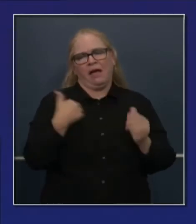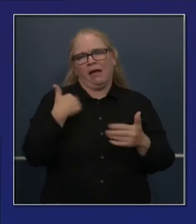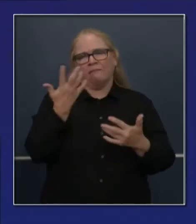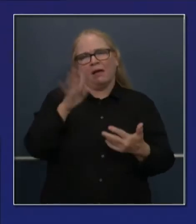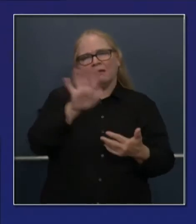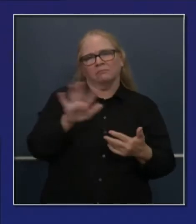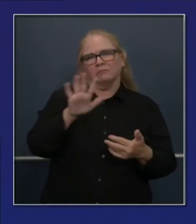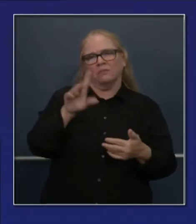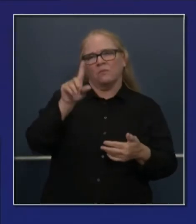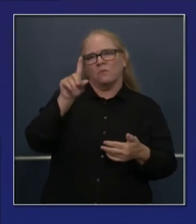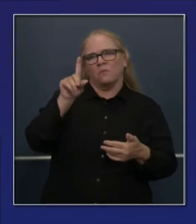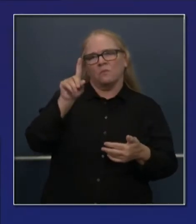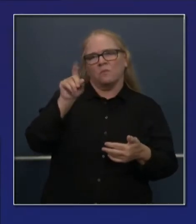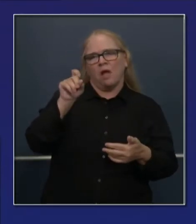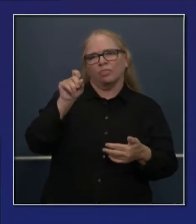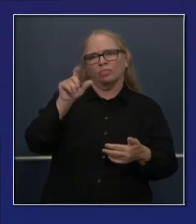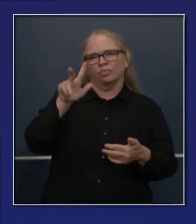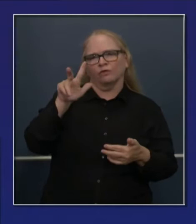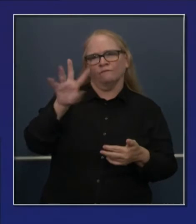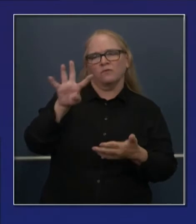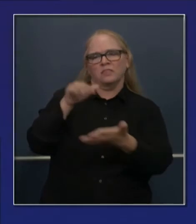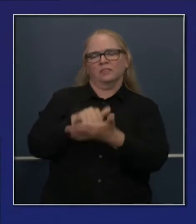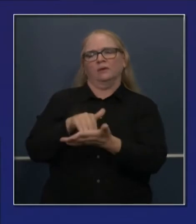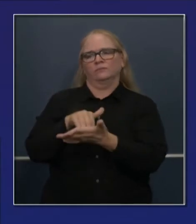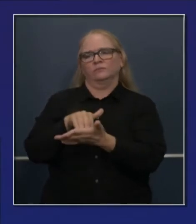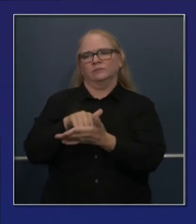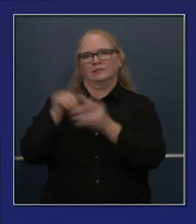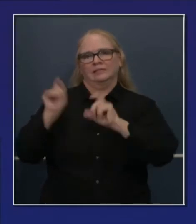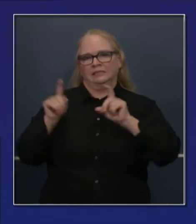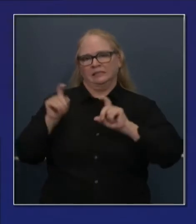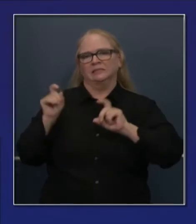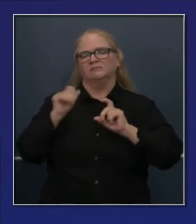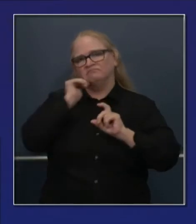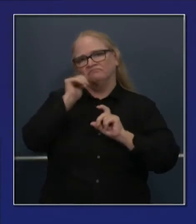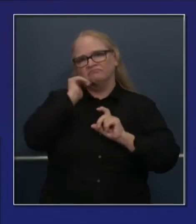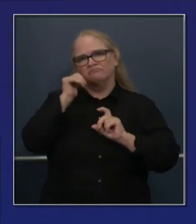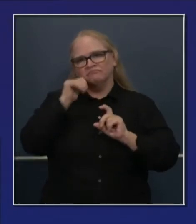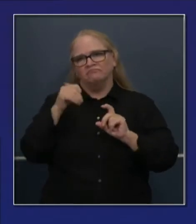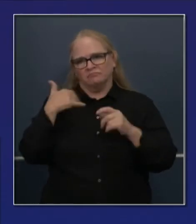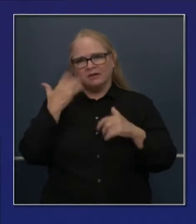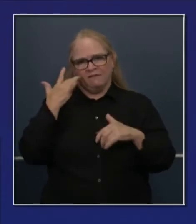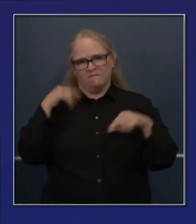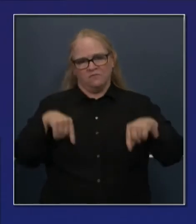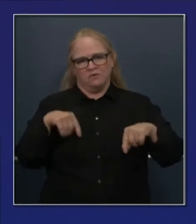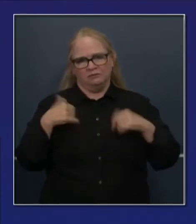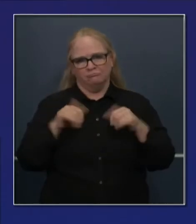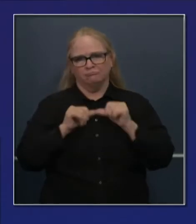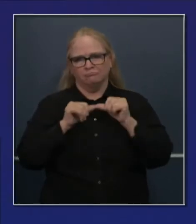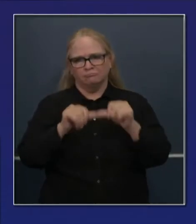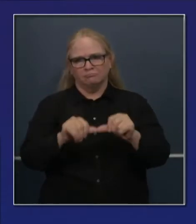134,000 tests every single day here in the state of California.